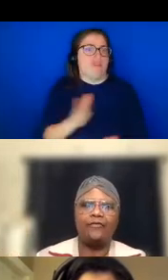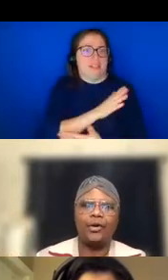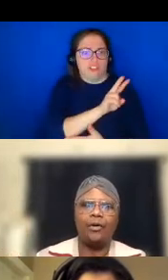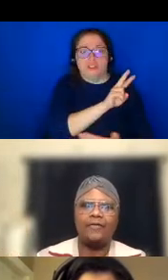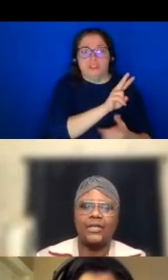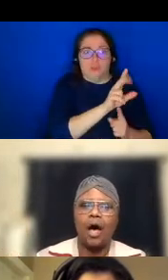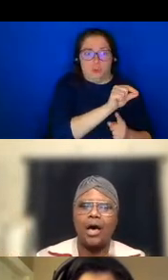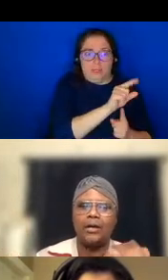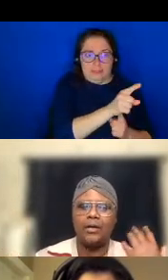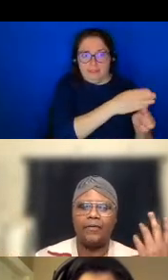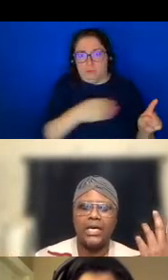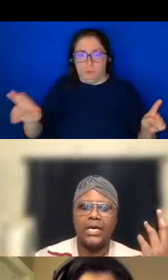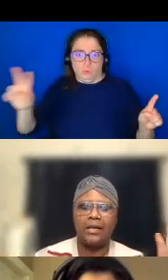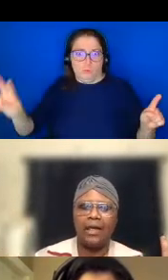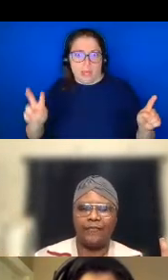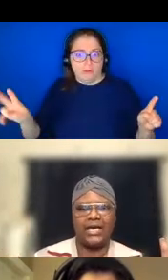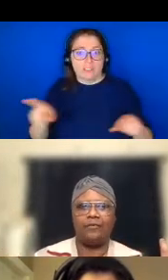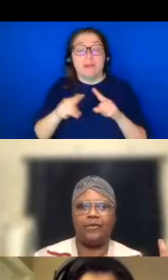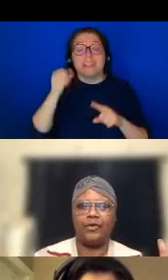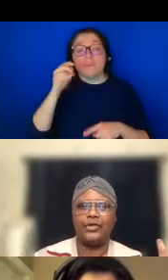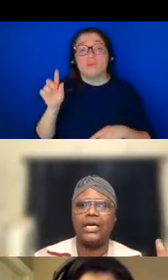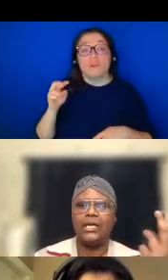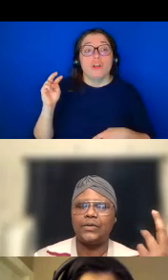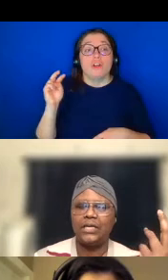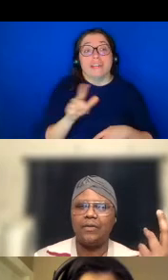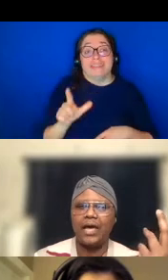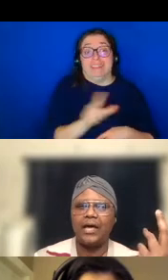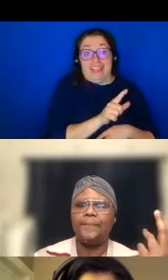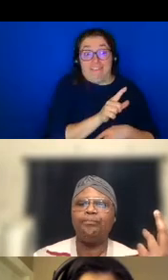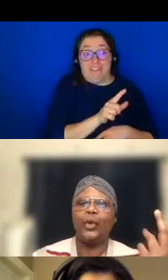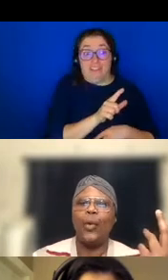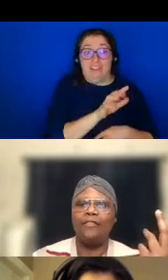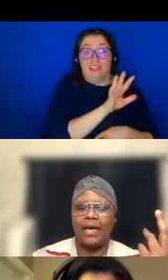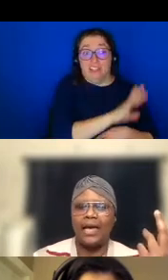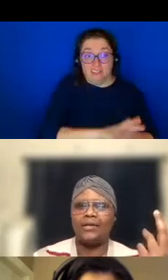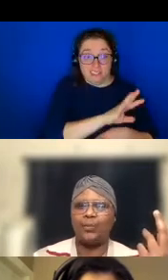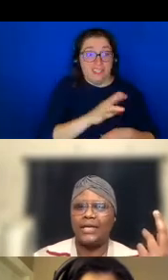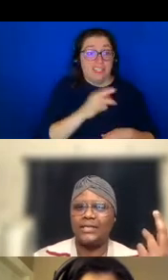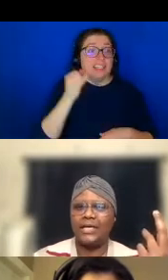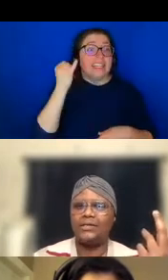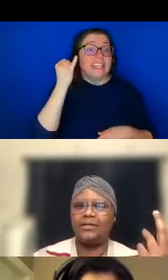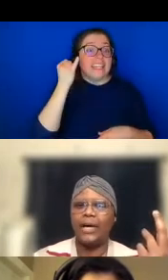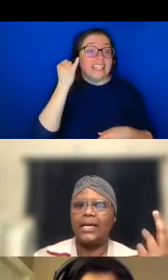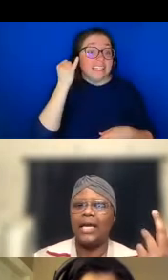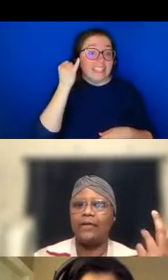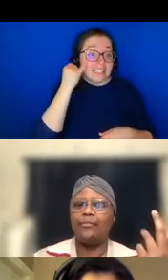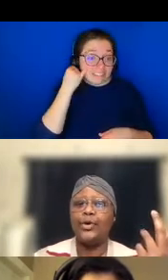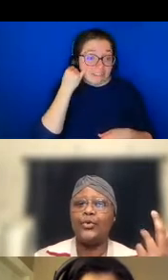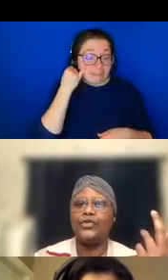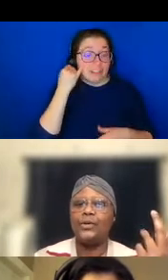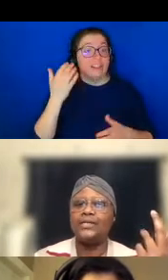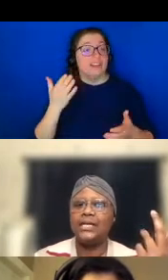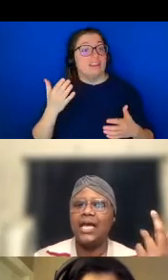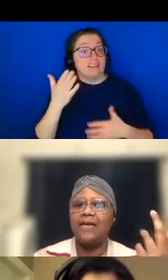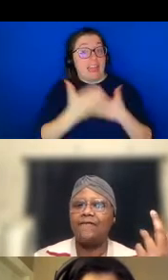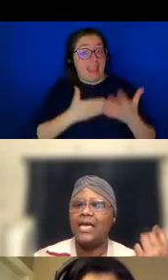the photographs on the left half of your screen, you'll see that when the hand is pressed into the body and removed,